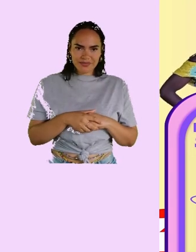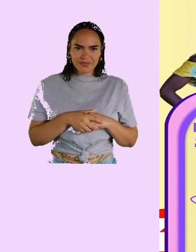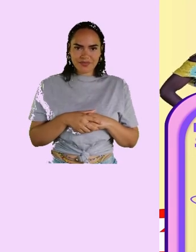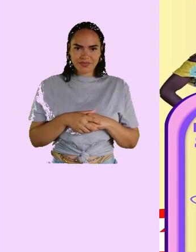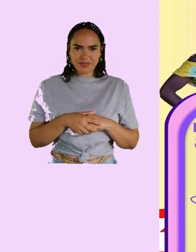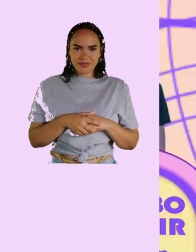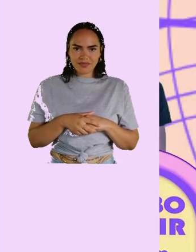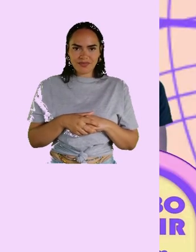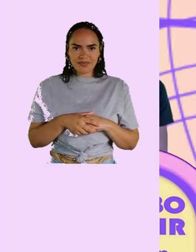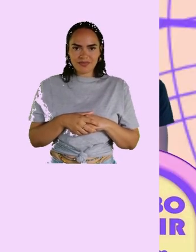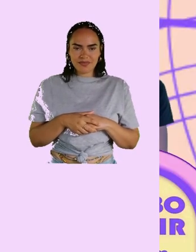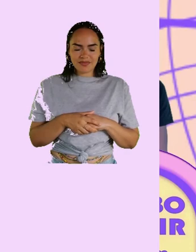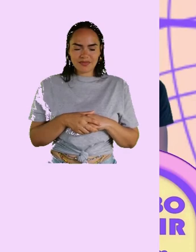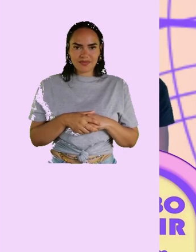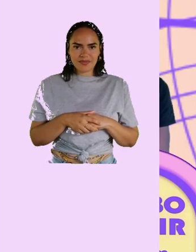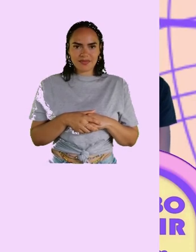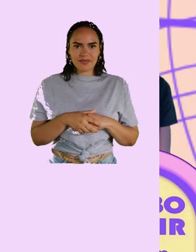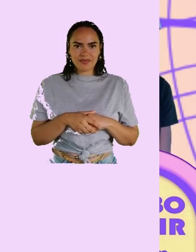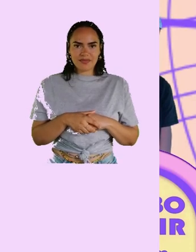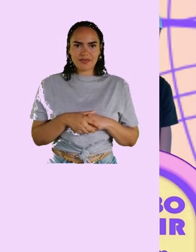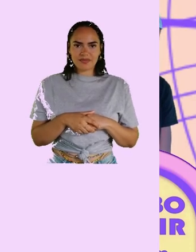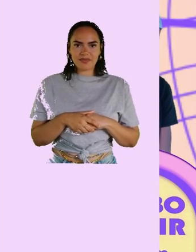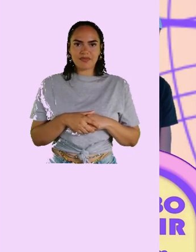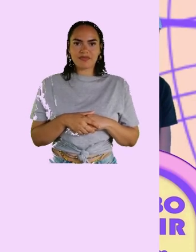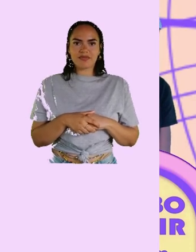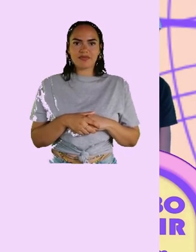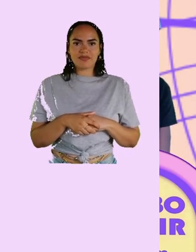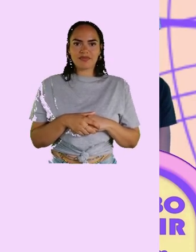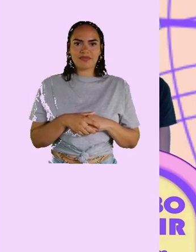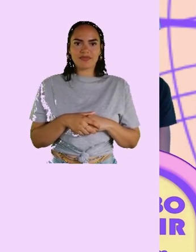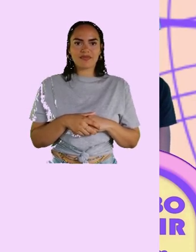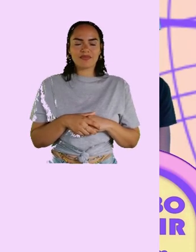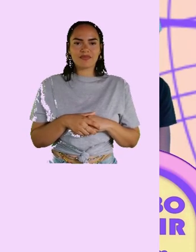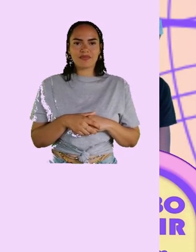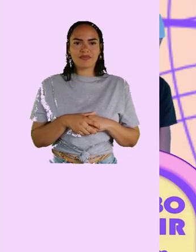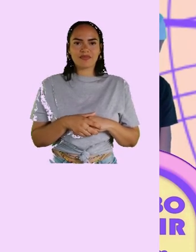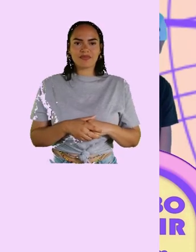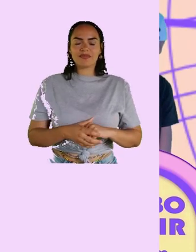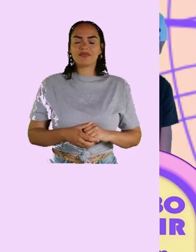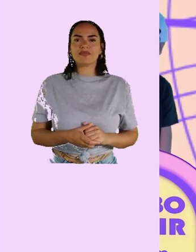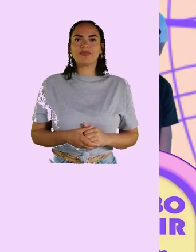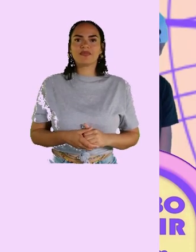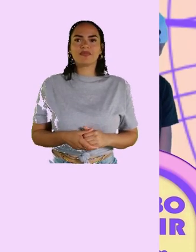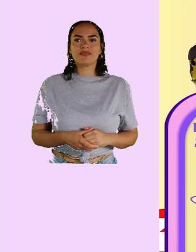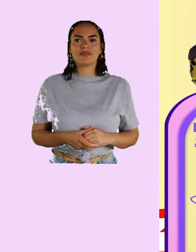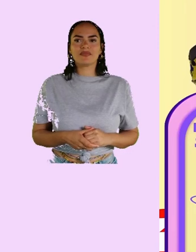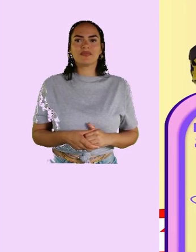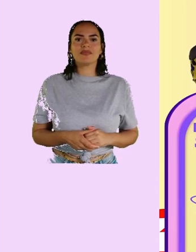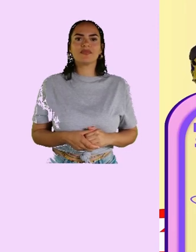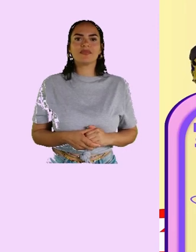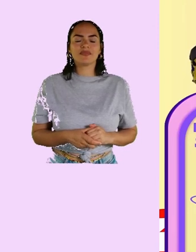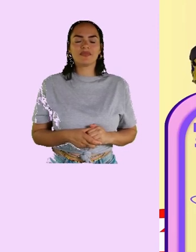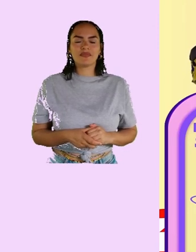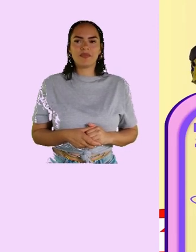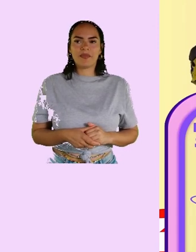Correct. The average Samir also made a joke about our brother's coffee habits. For those at home, the true answer is Finland. Last